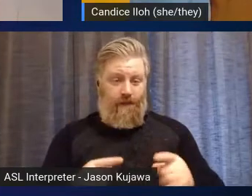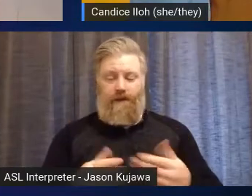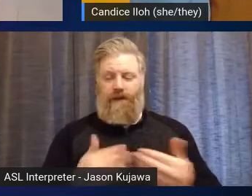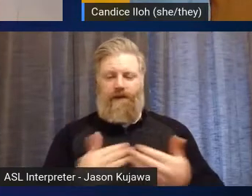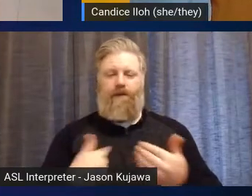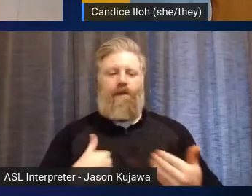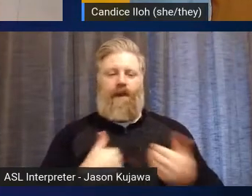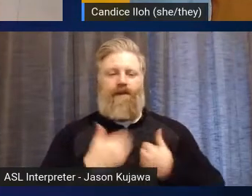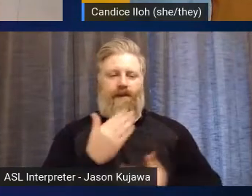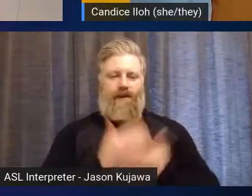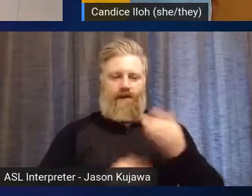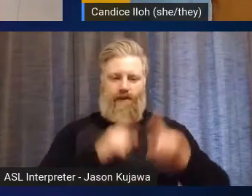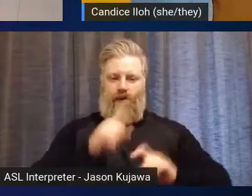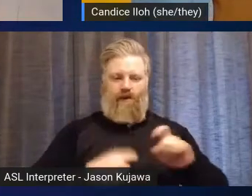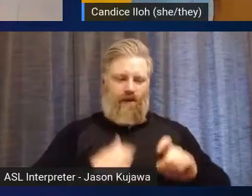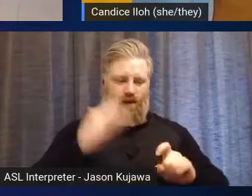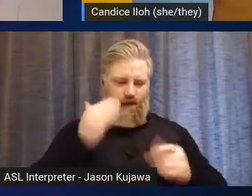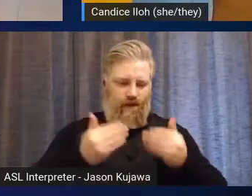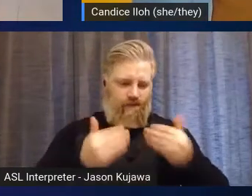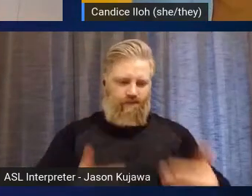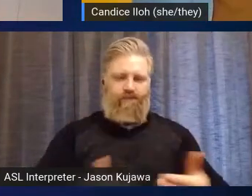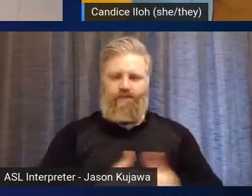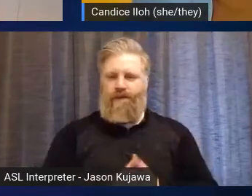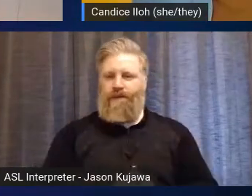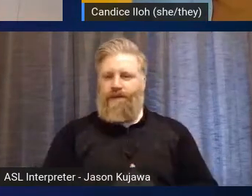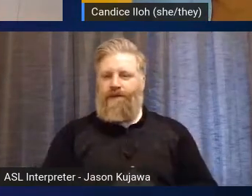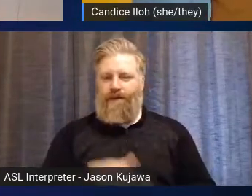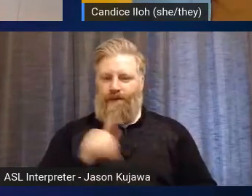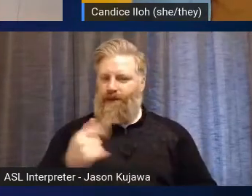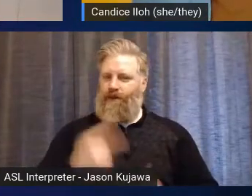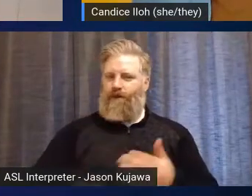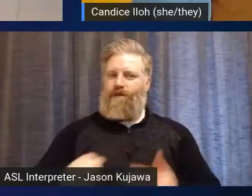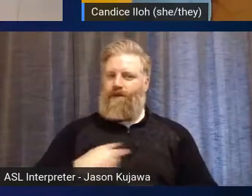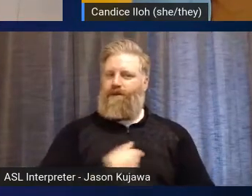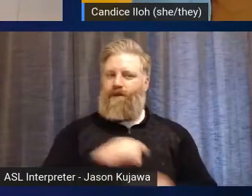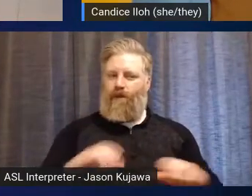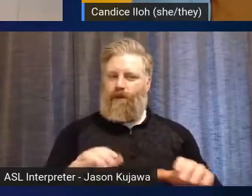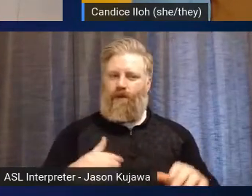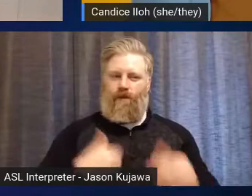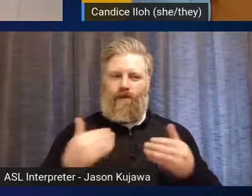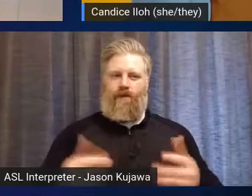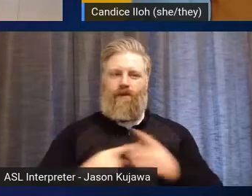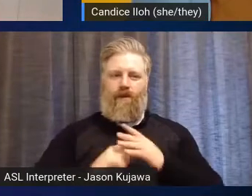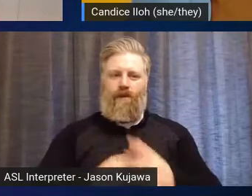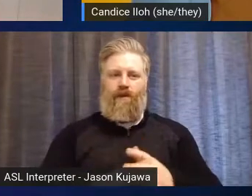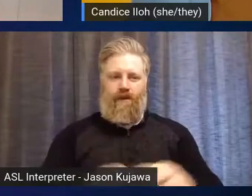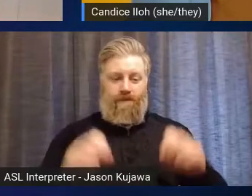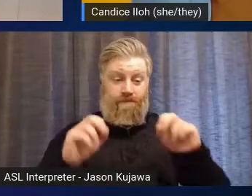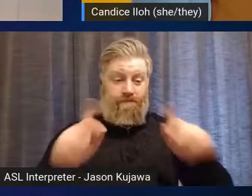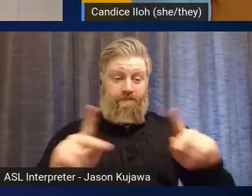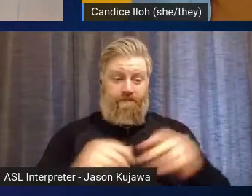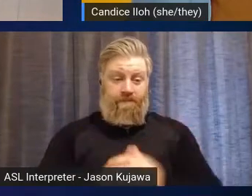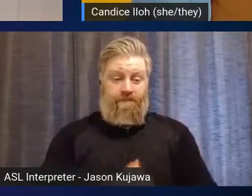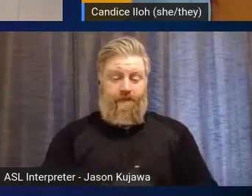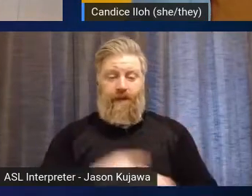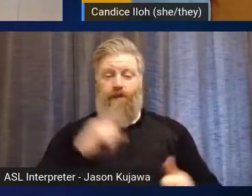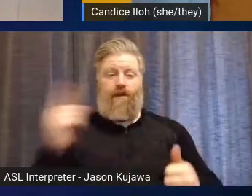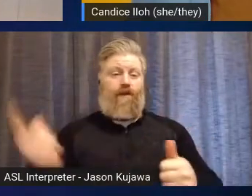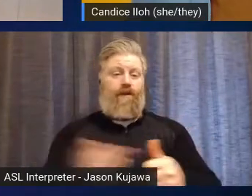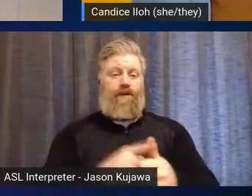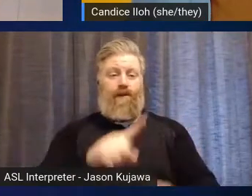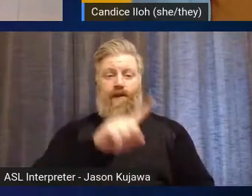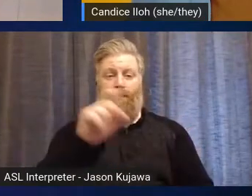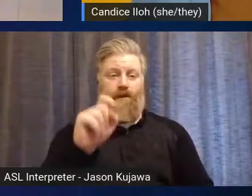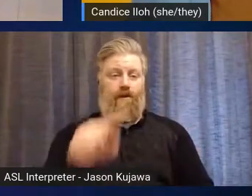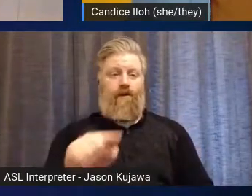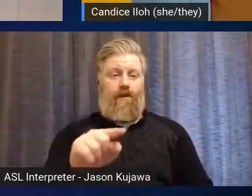with it regardless, because that's just what we do. So we'll start it out. Here we go. The first question, anybody